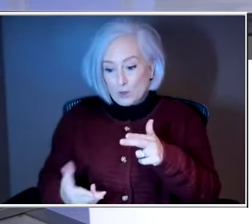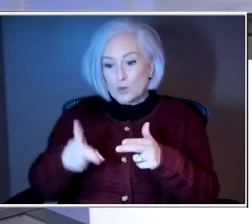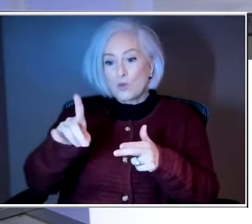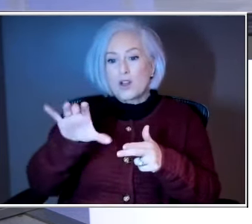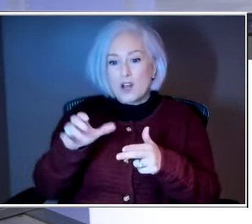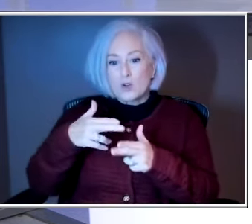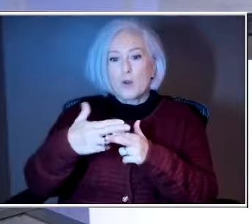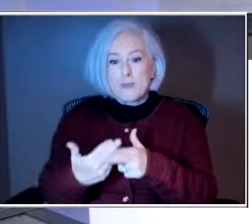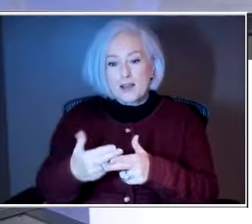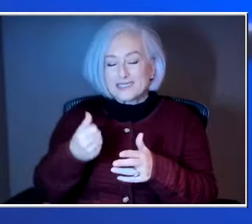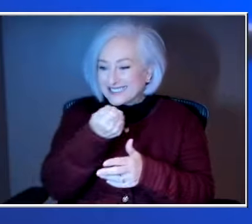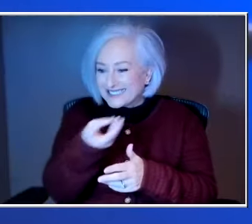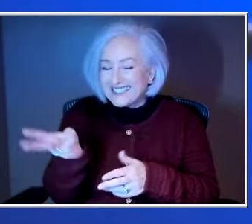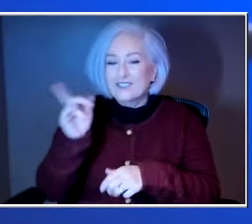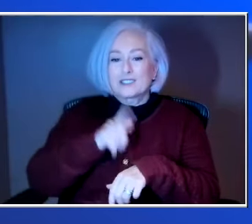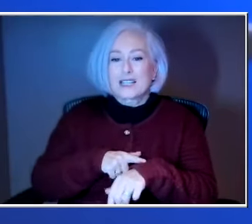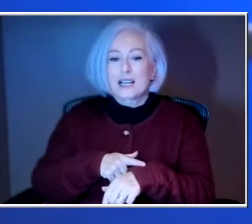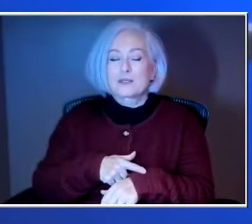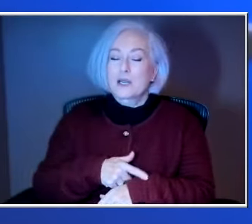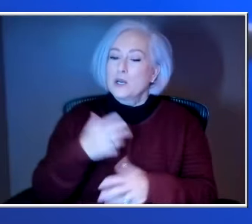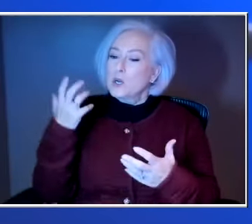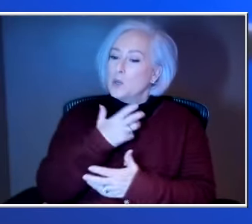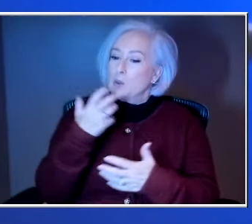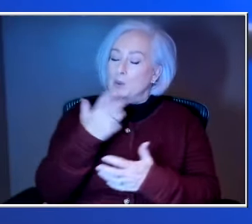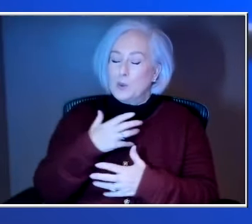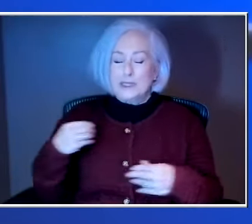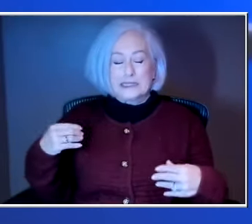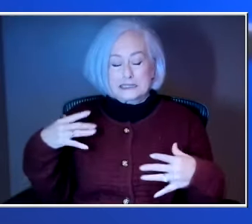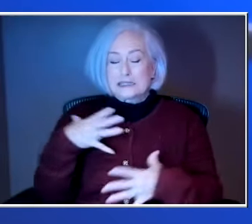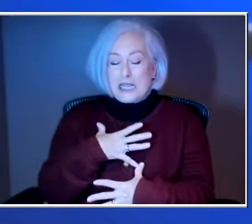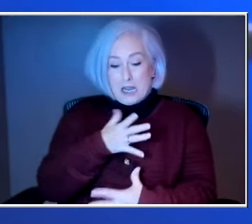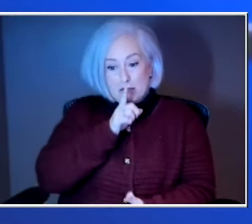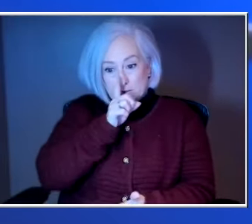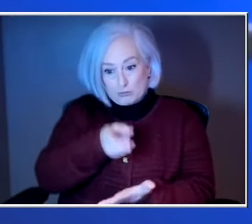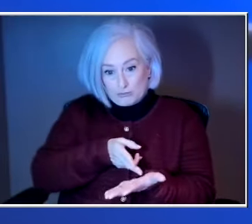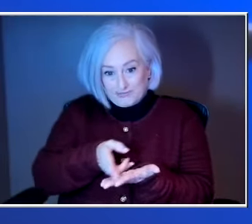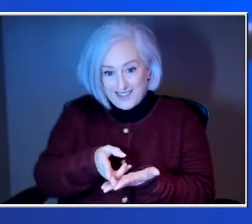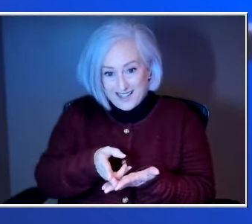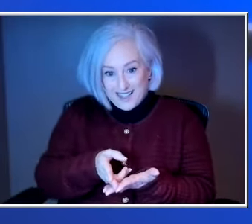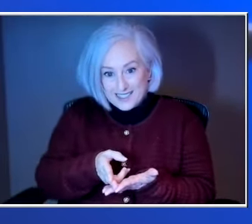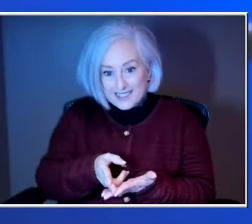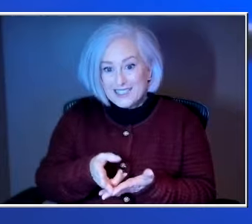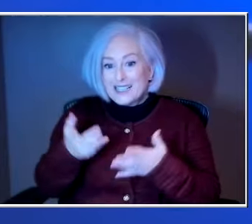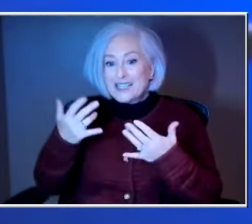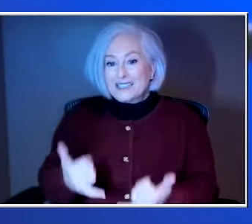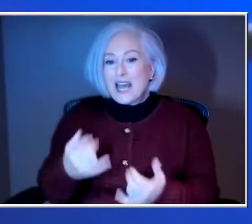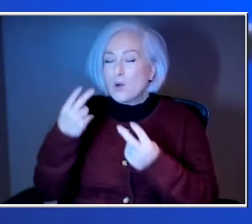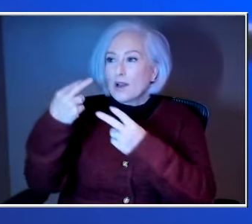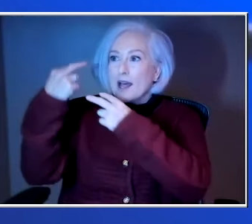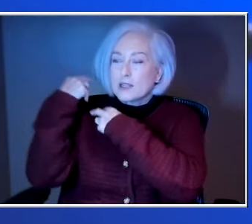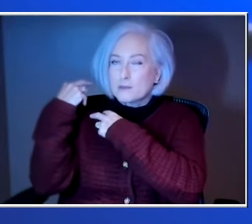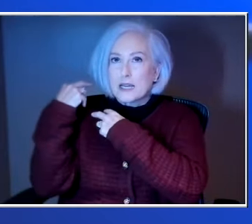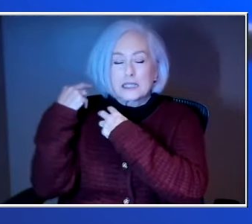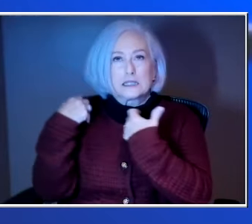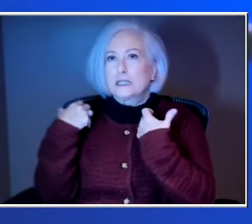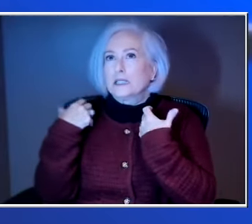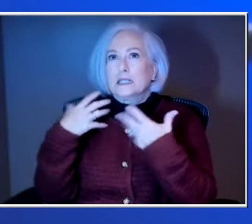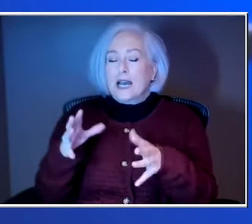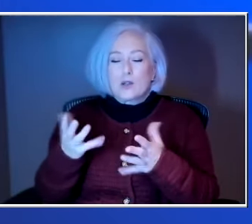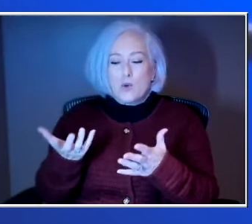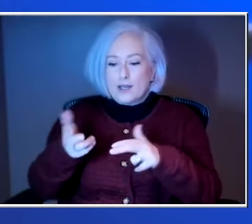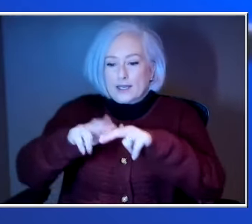big feat. I think it's very scary, to be quite honest. Now that I'm at this part of my life, I feel like, oh my gosh, am I going to have to gain it back? But the support that I get